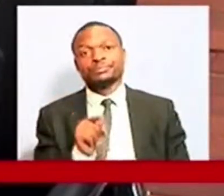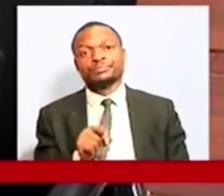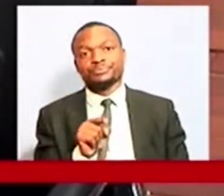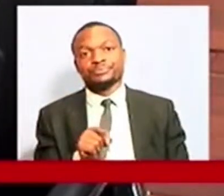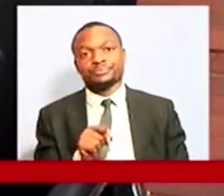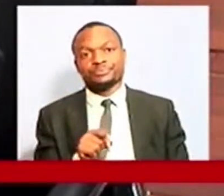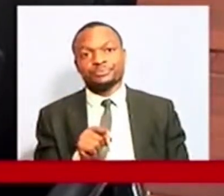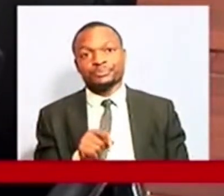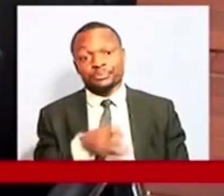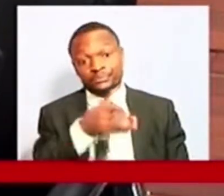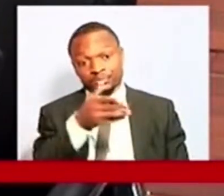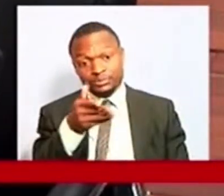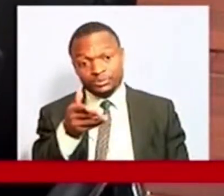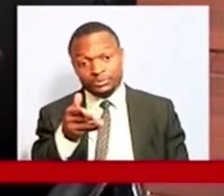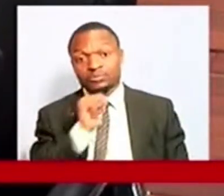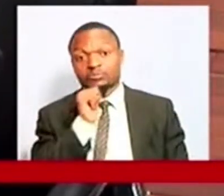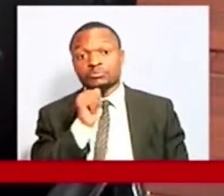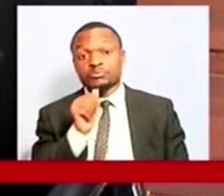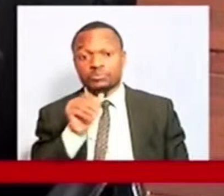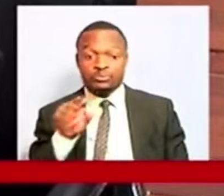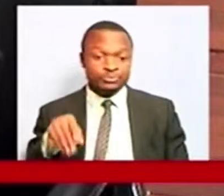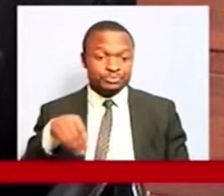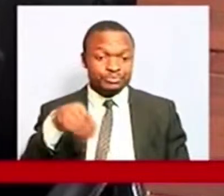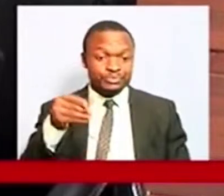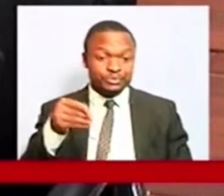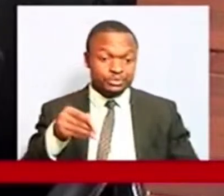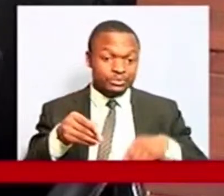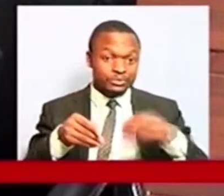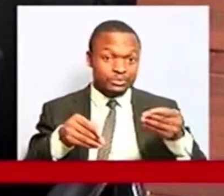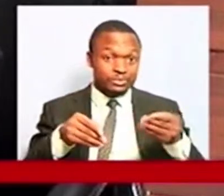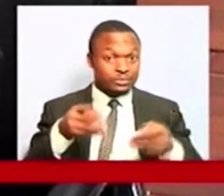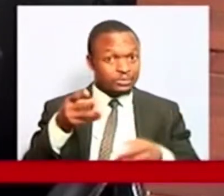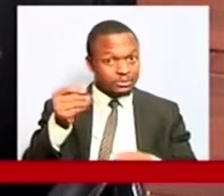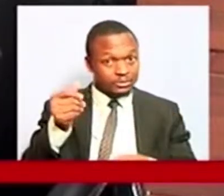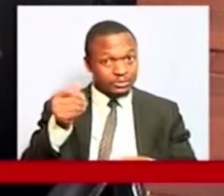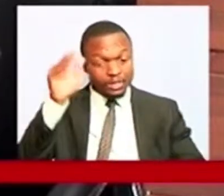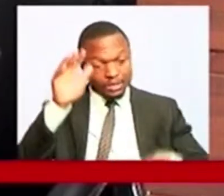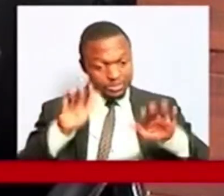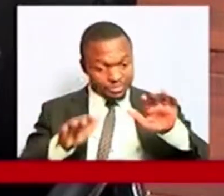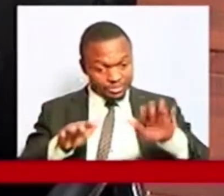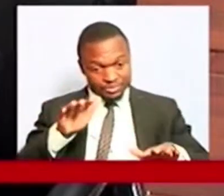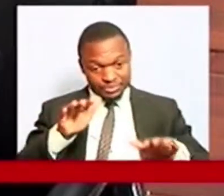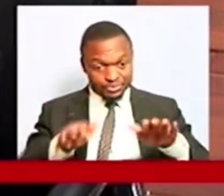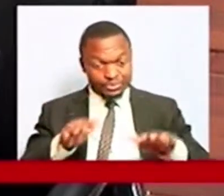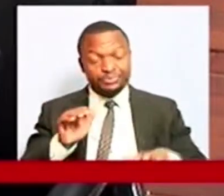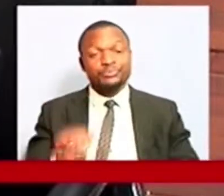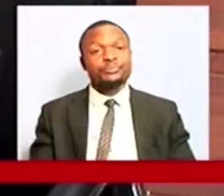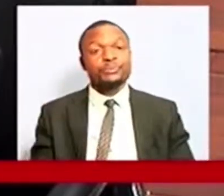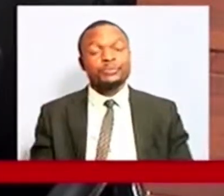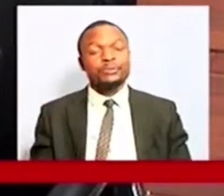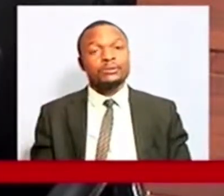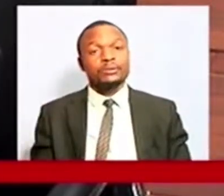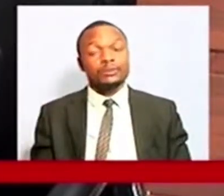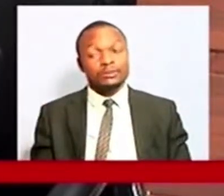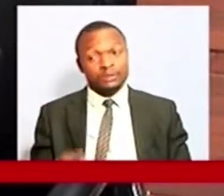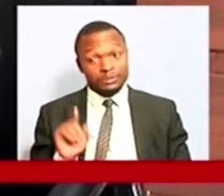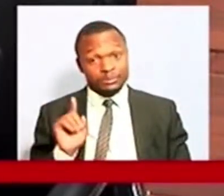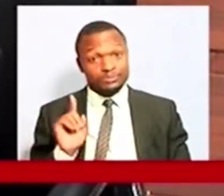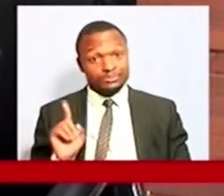where there is unspent funds, expenditure, and the balance. Chair,